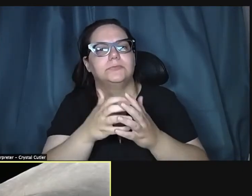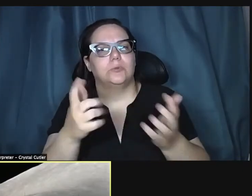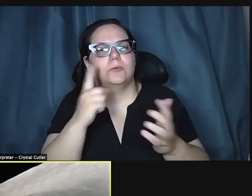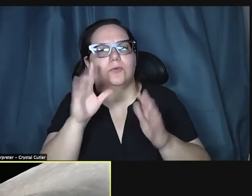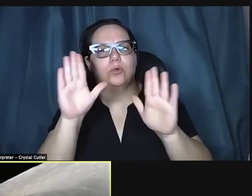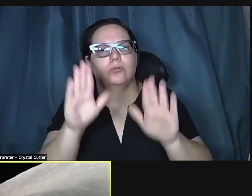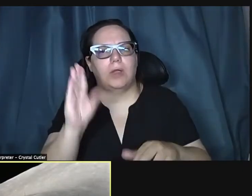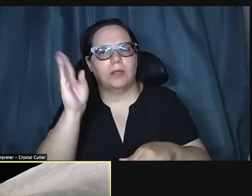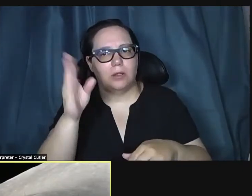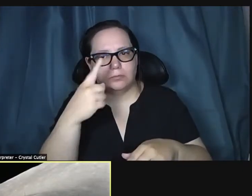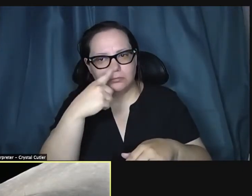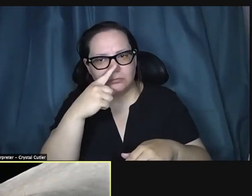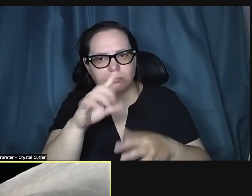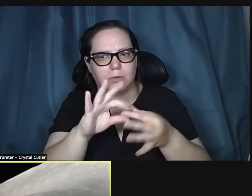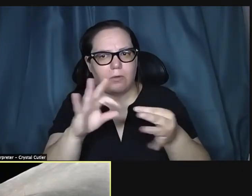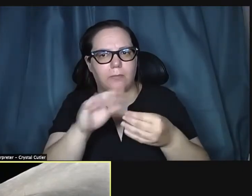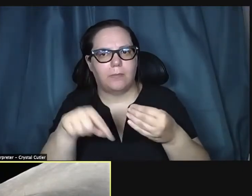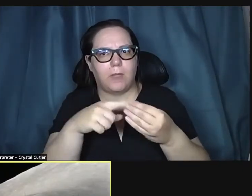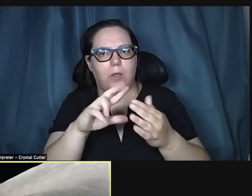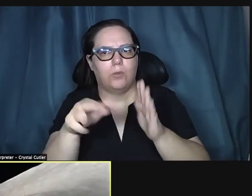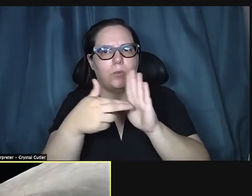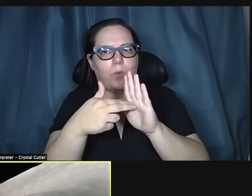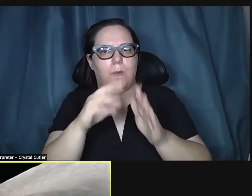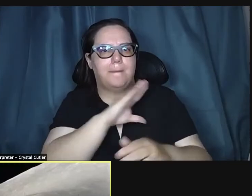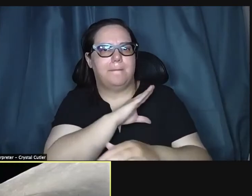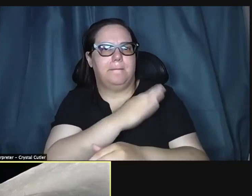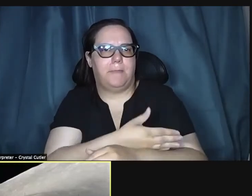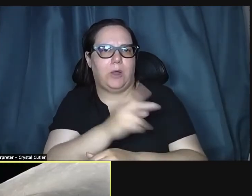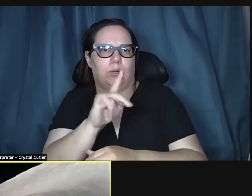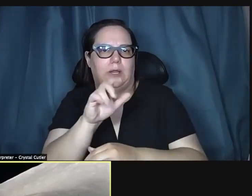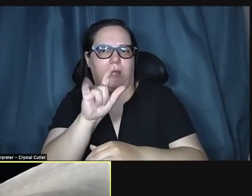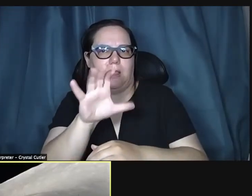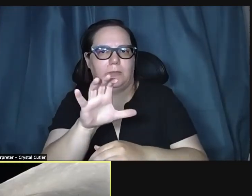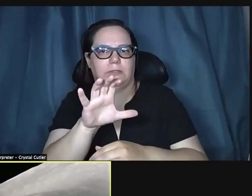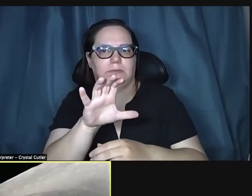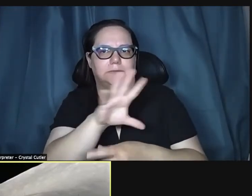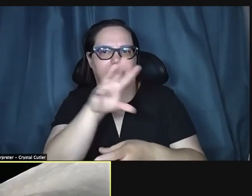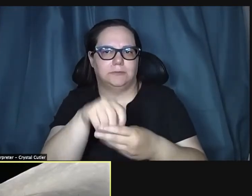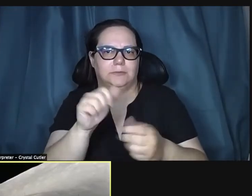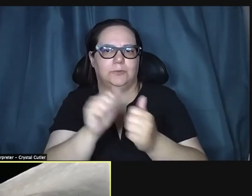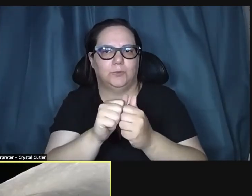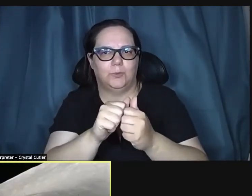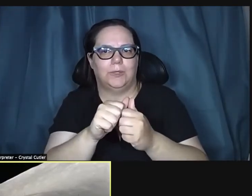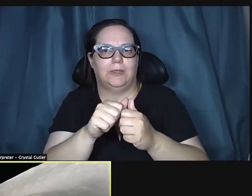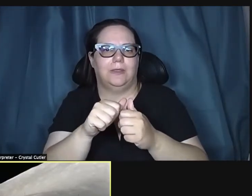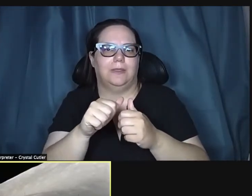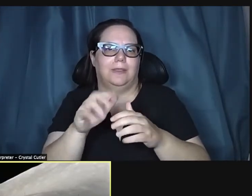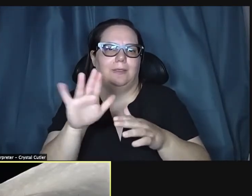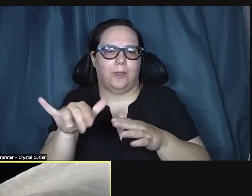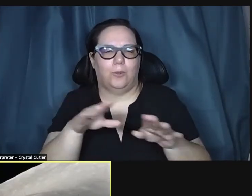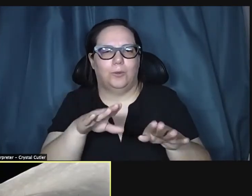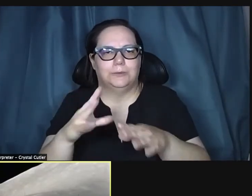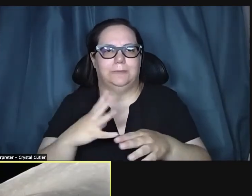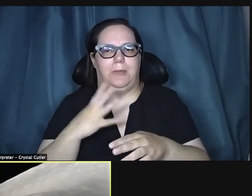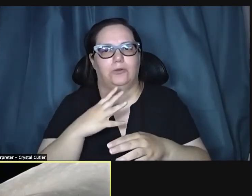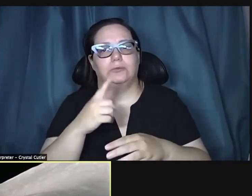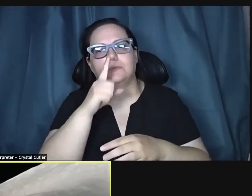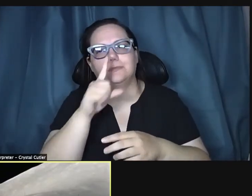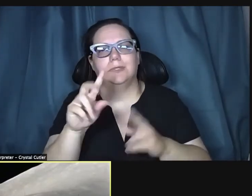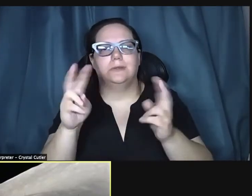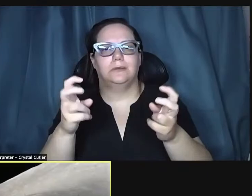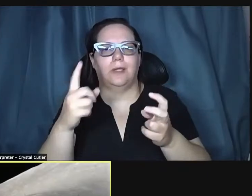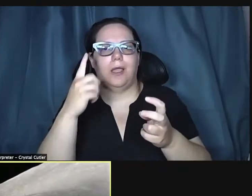role that power dynamics play in manners? Parentheses, e.g., I feel that sometimes the expectations we have